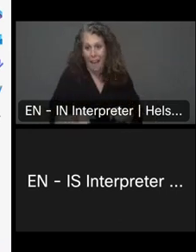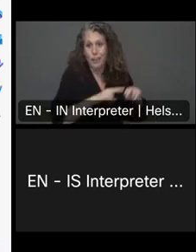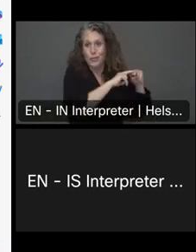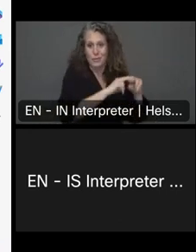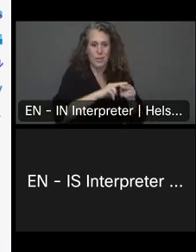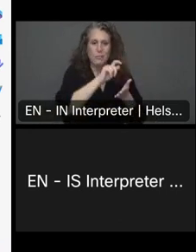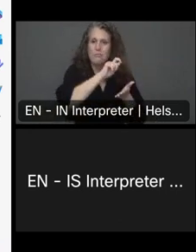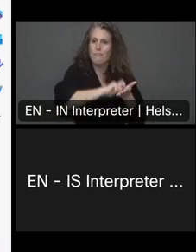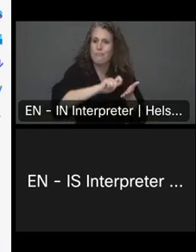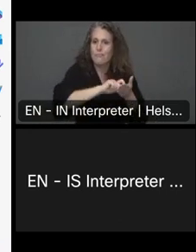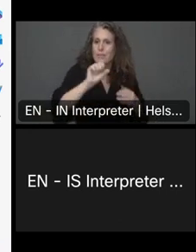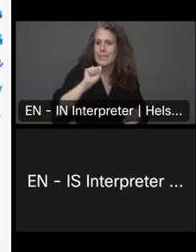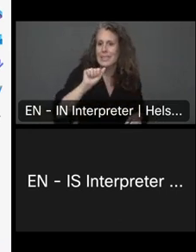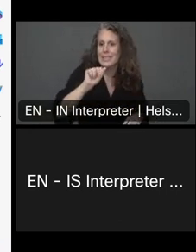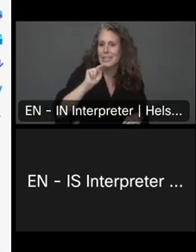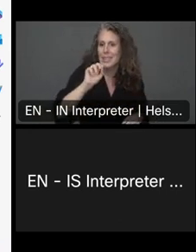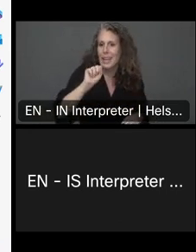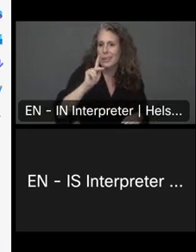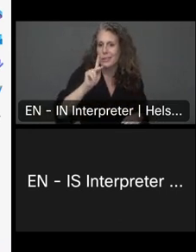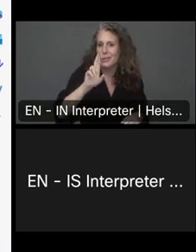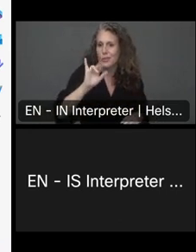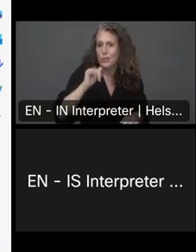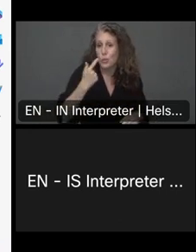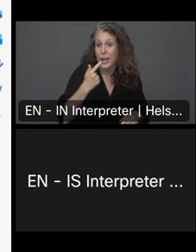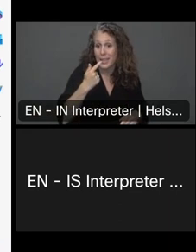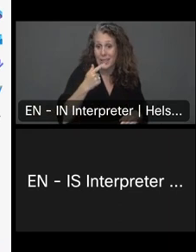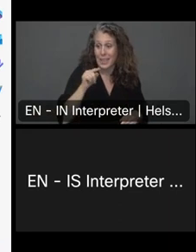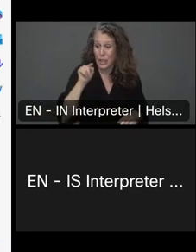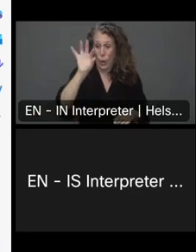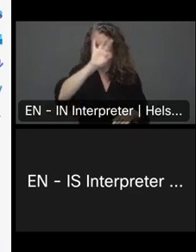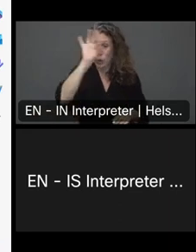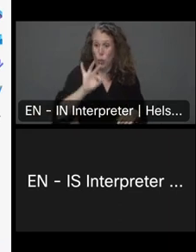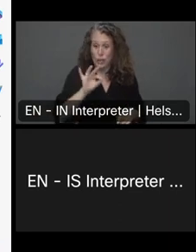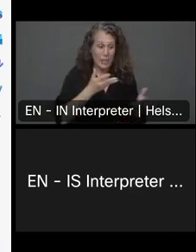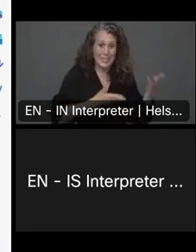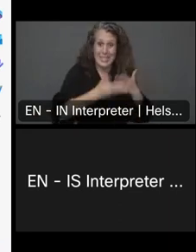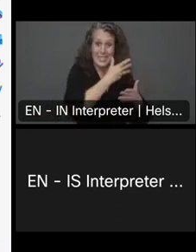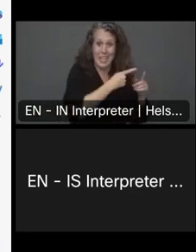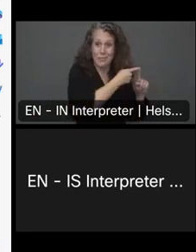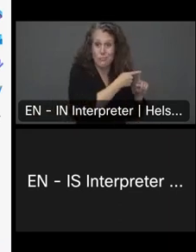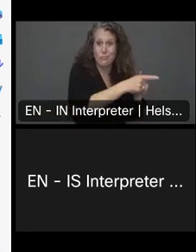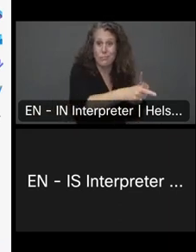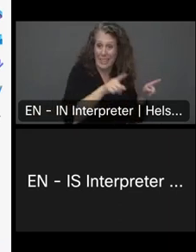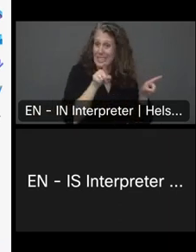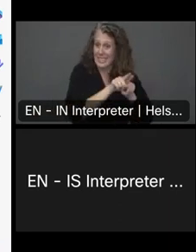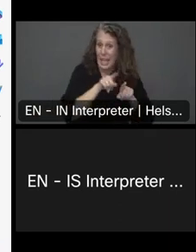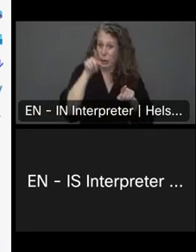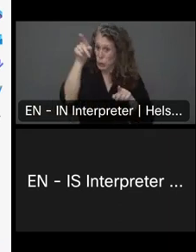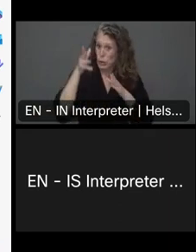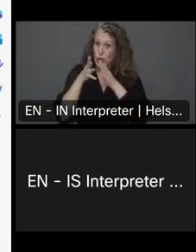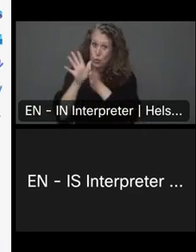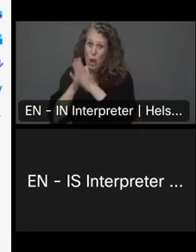grammarians discussing the same questions. And And in that